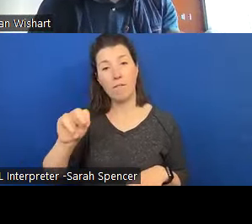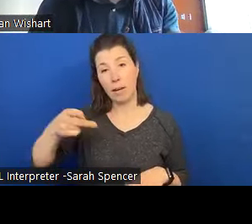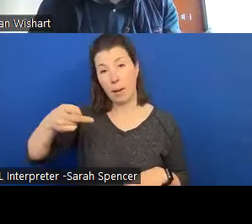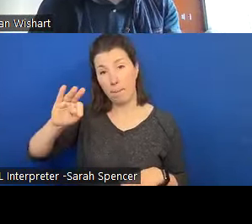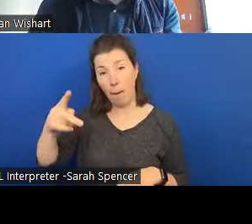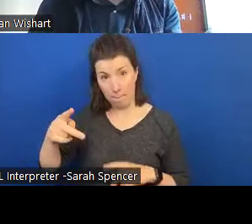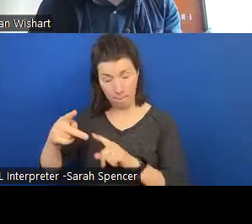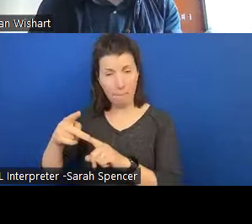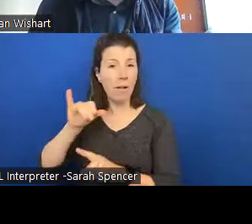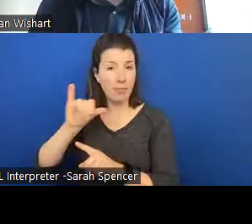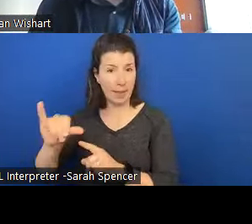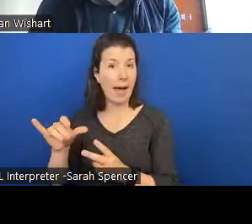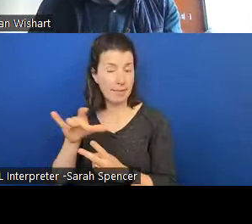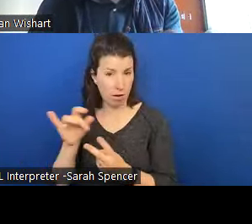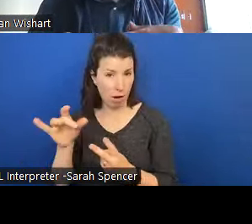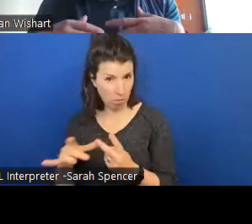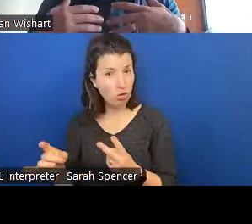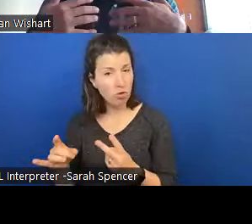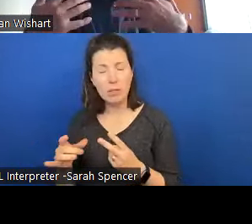is the selective dorsal rhizotomy.